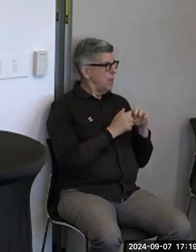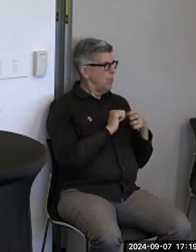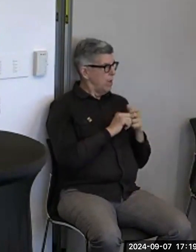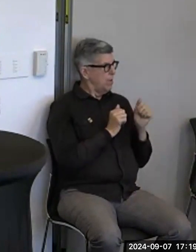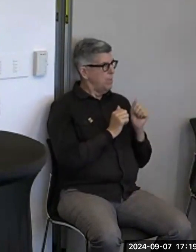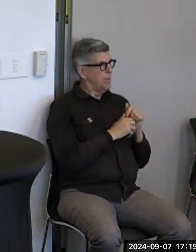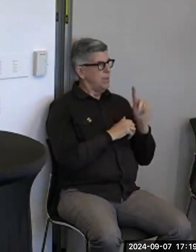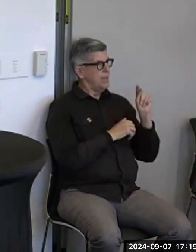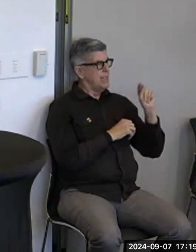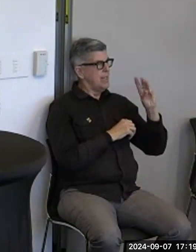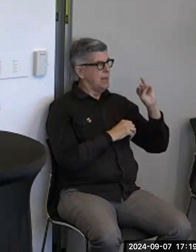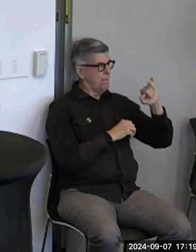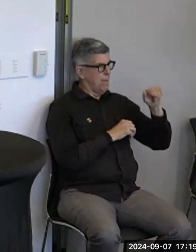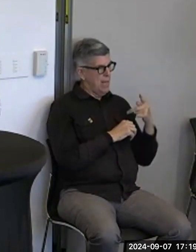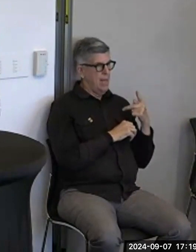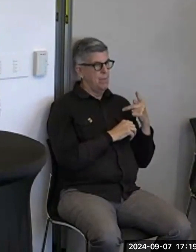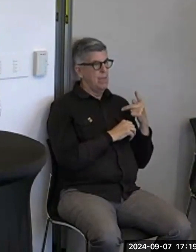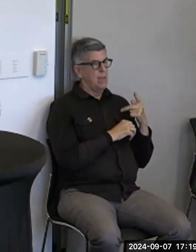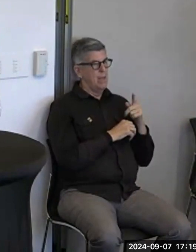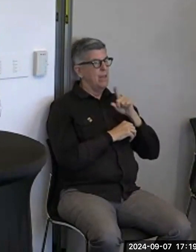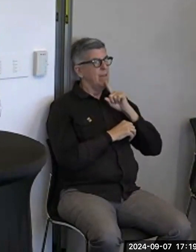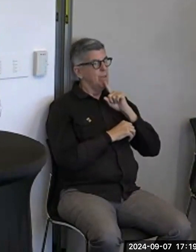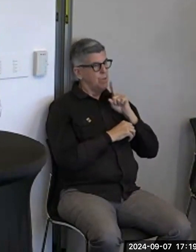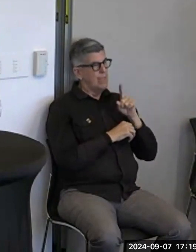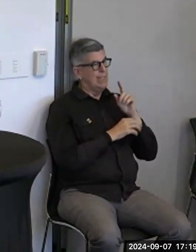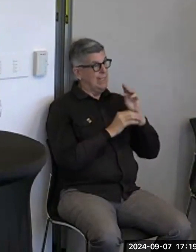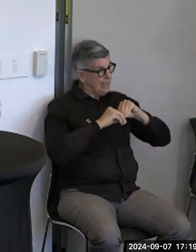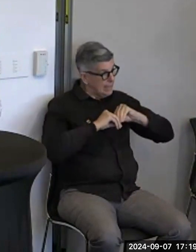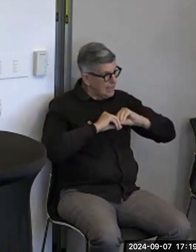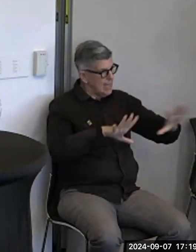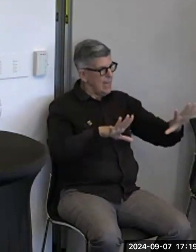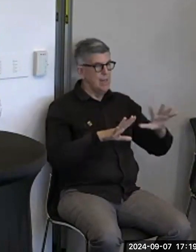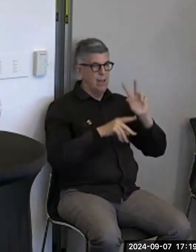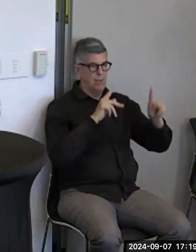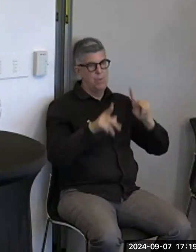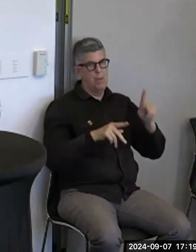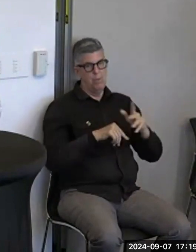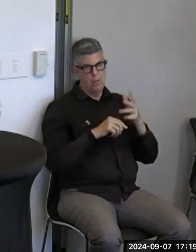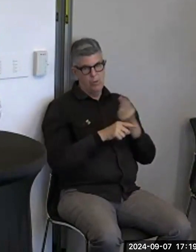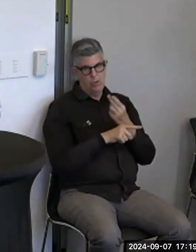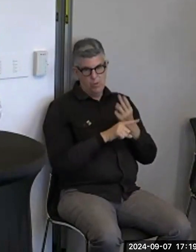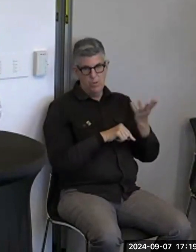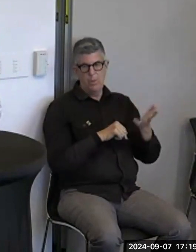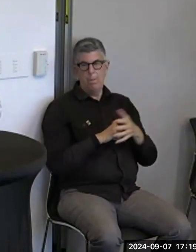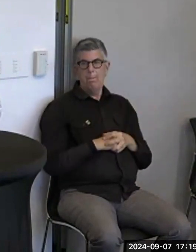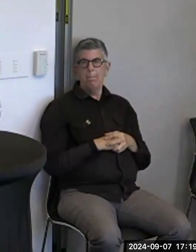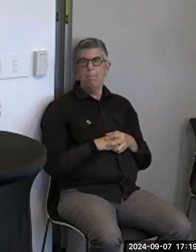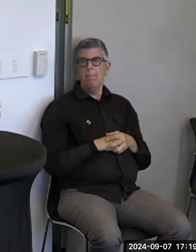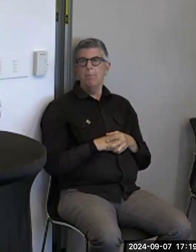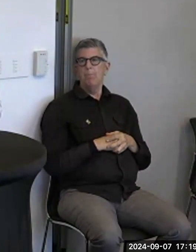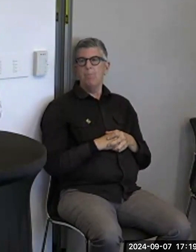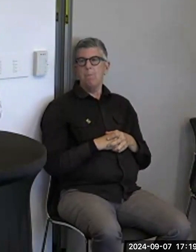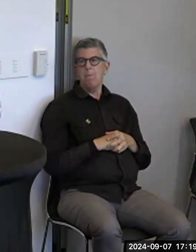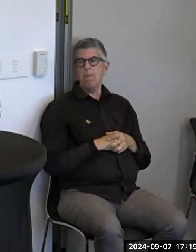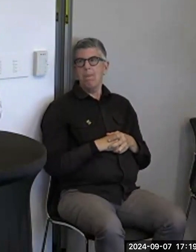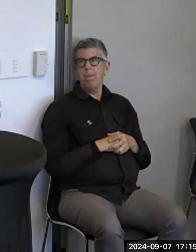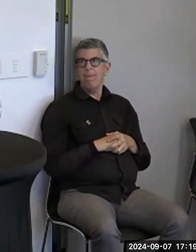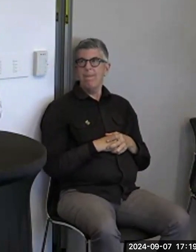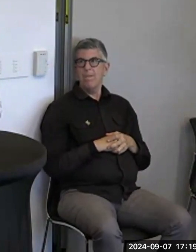TMAP, getting them into people's hands. So I think that that's again